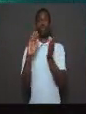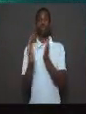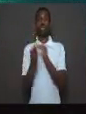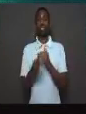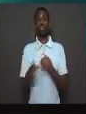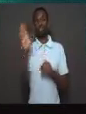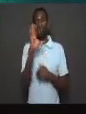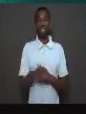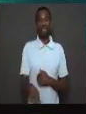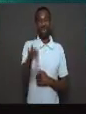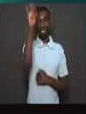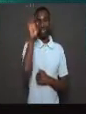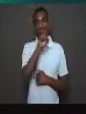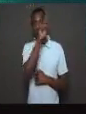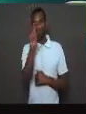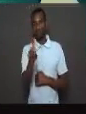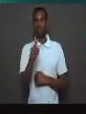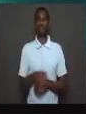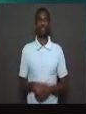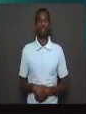Students, let's get ready.